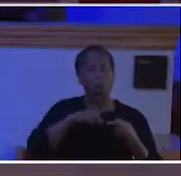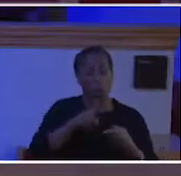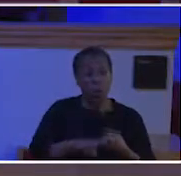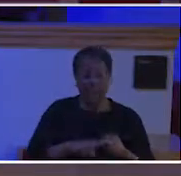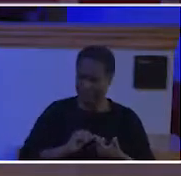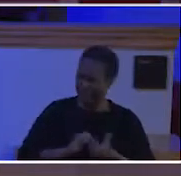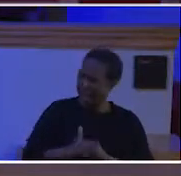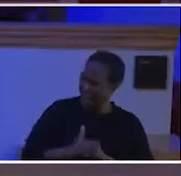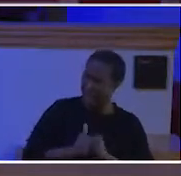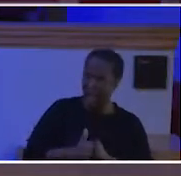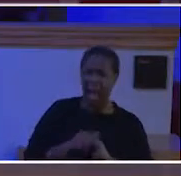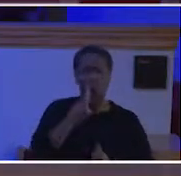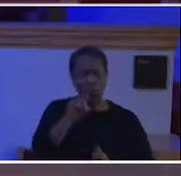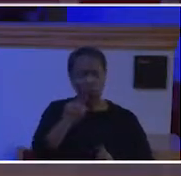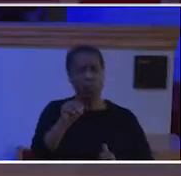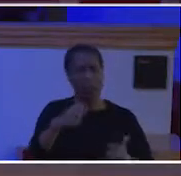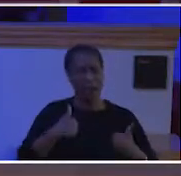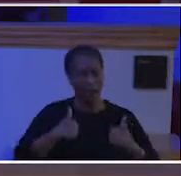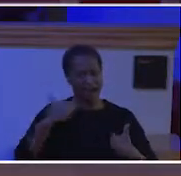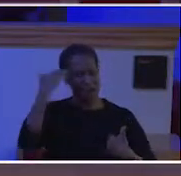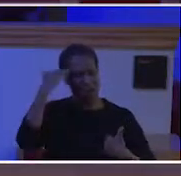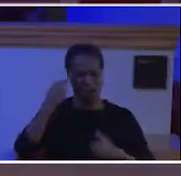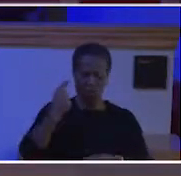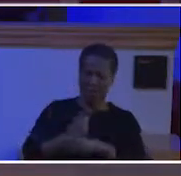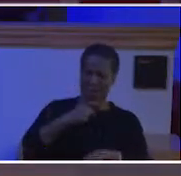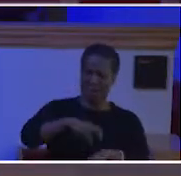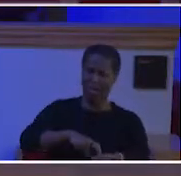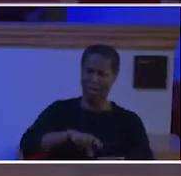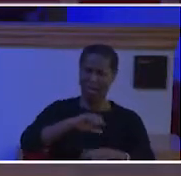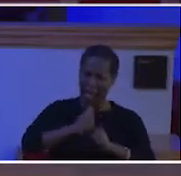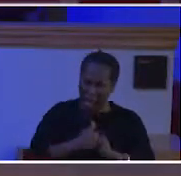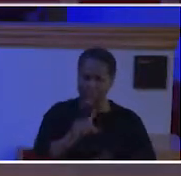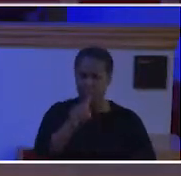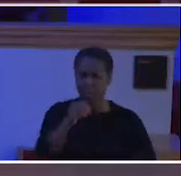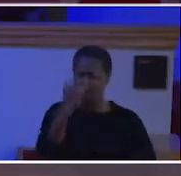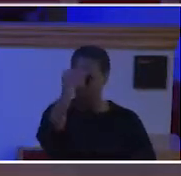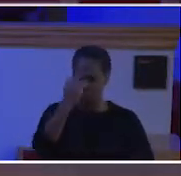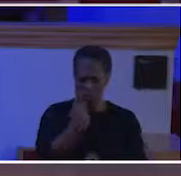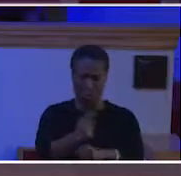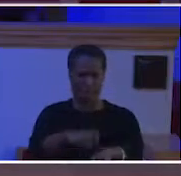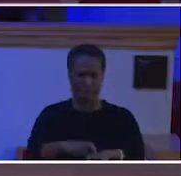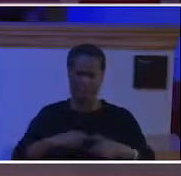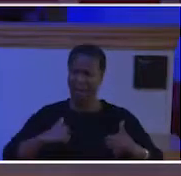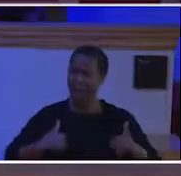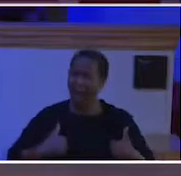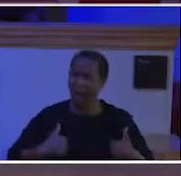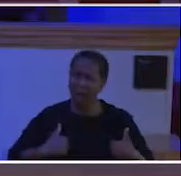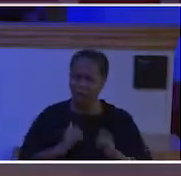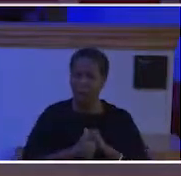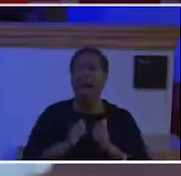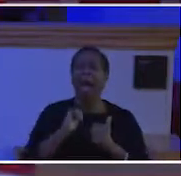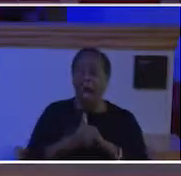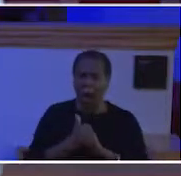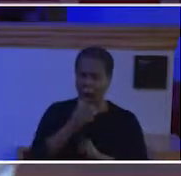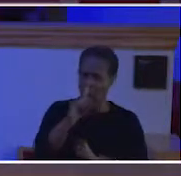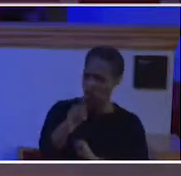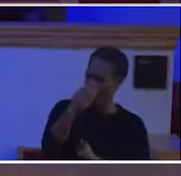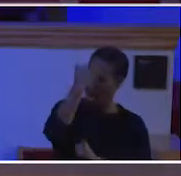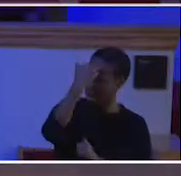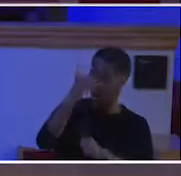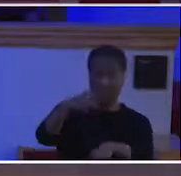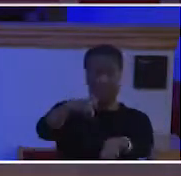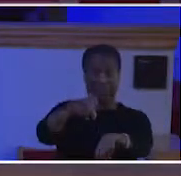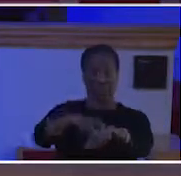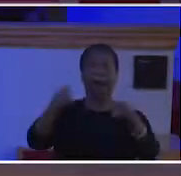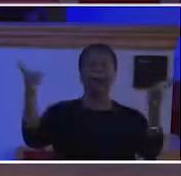how do I know when the right time is? How do I know when it's time to give birth?